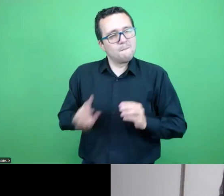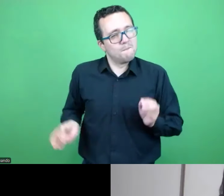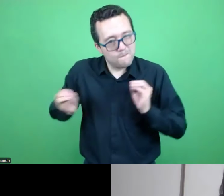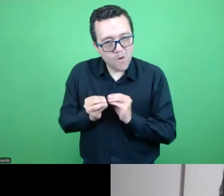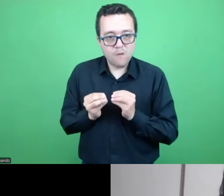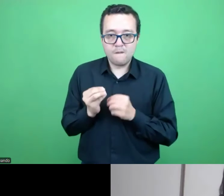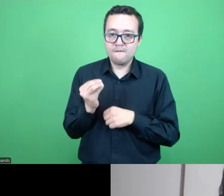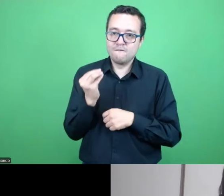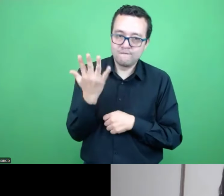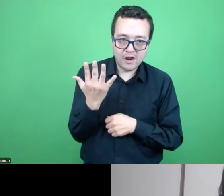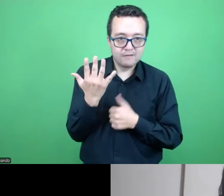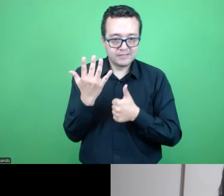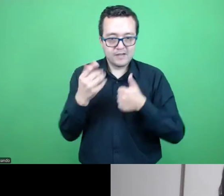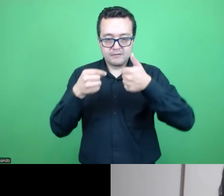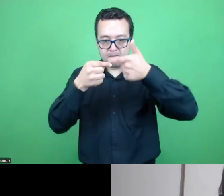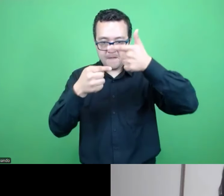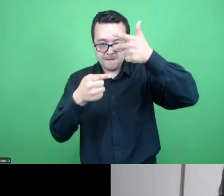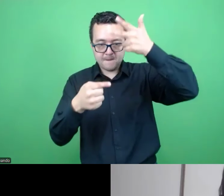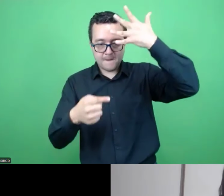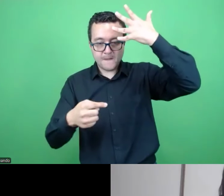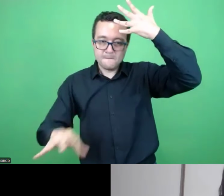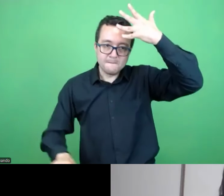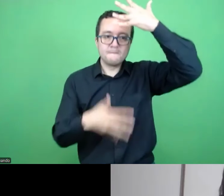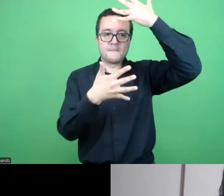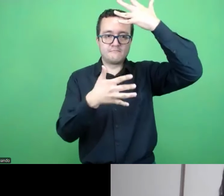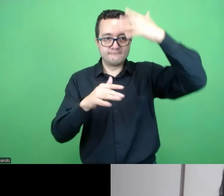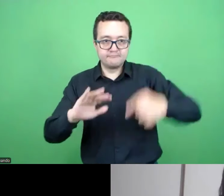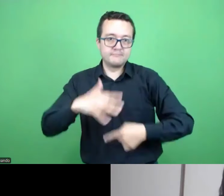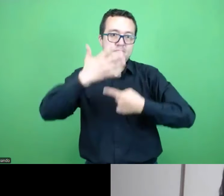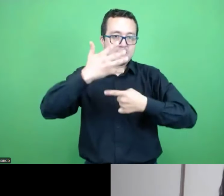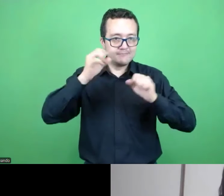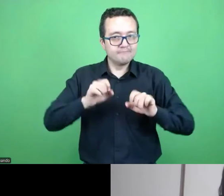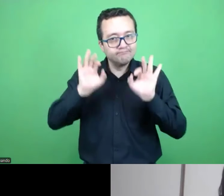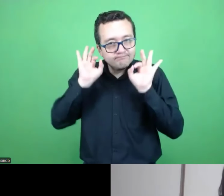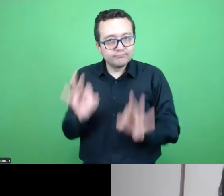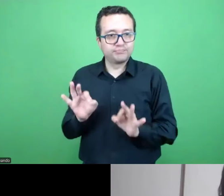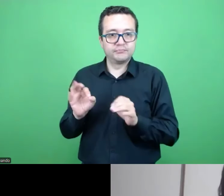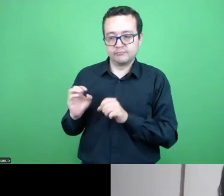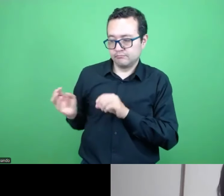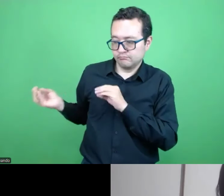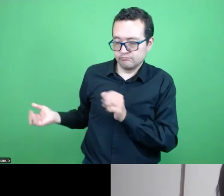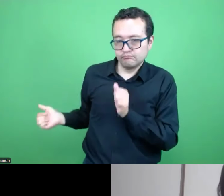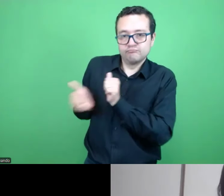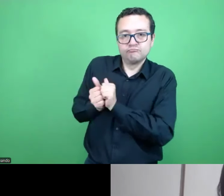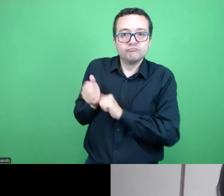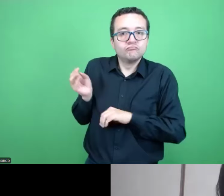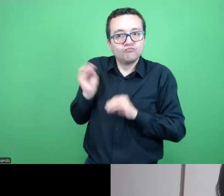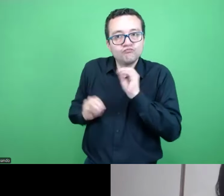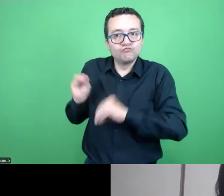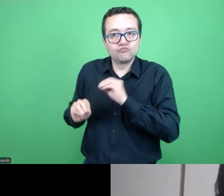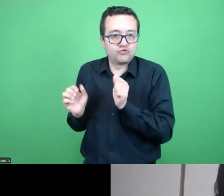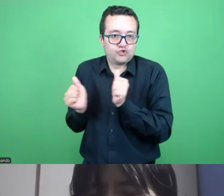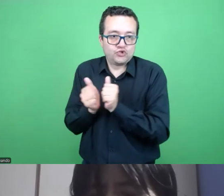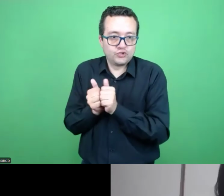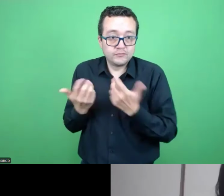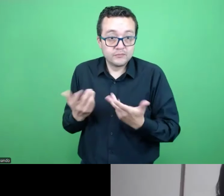today, is to look rather on a few, but those that you think will be the most important. And some of them already come out